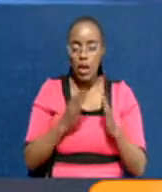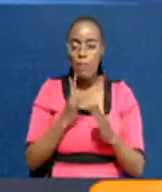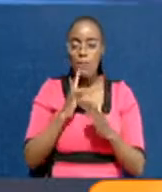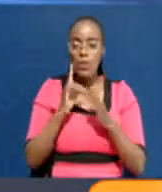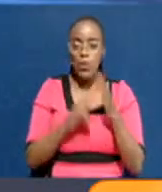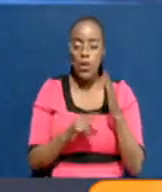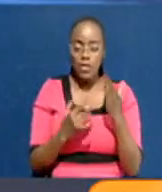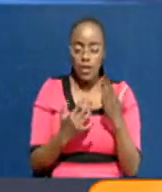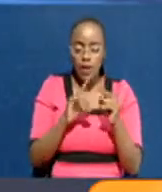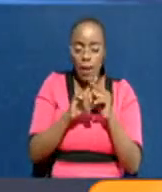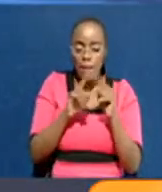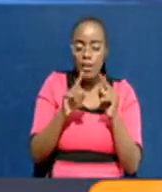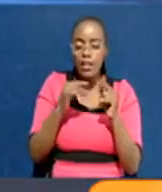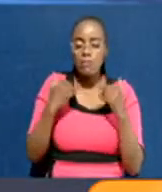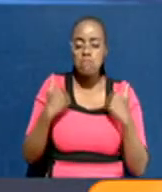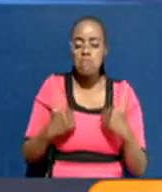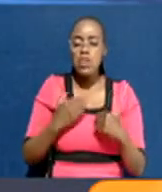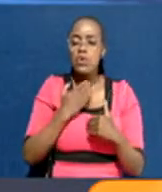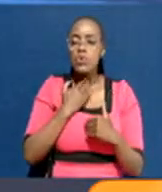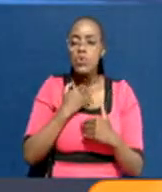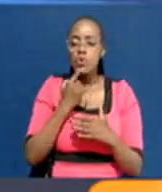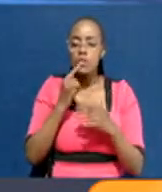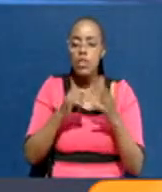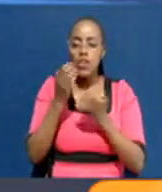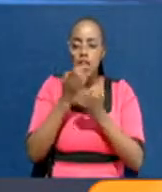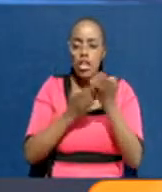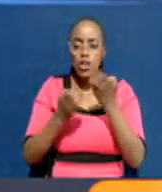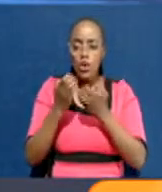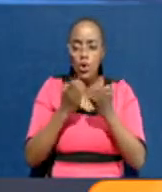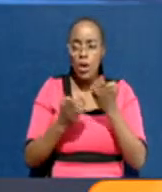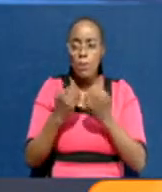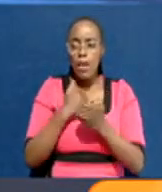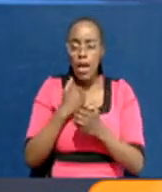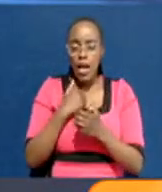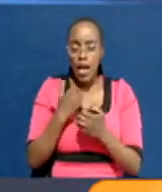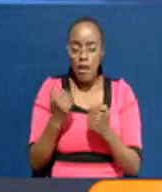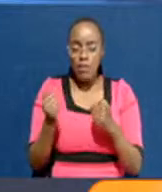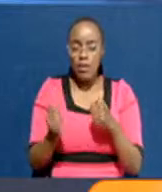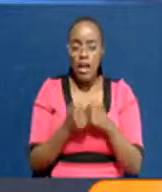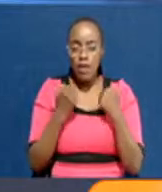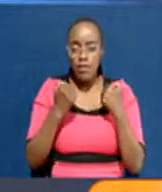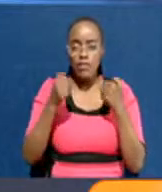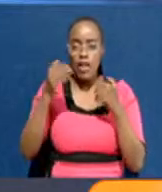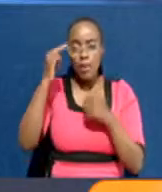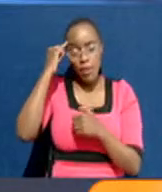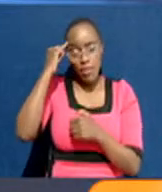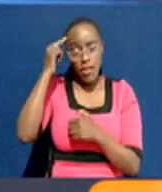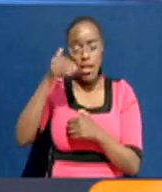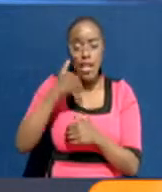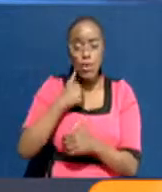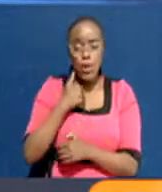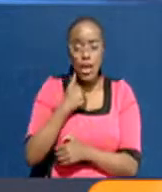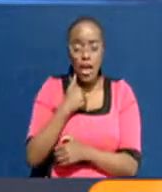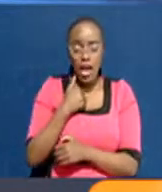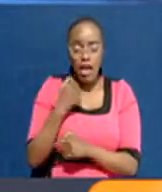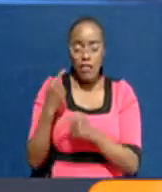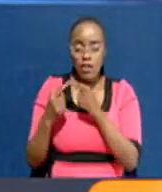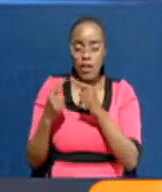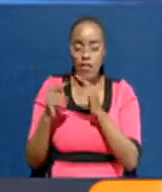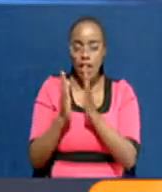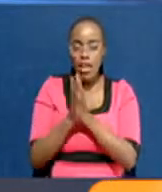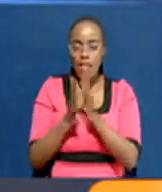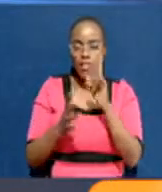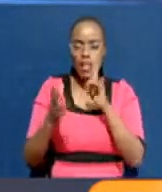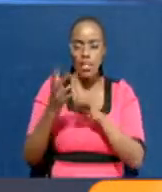like gloom. But what I like to say is this, that economy goes in cycles. I think here we went through a tougher time. We had elections last